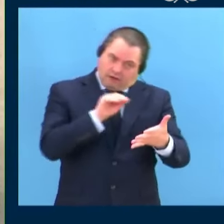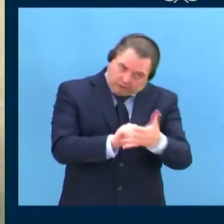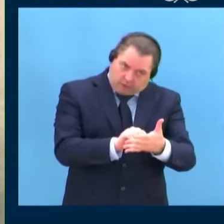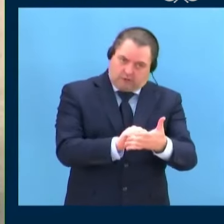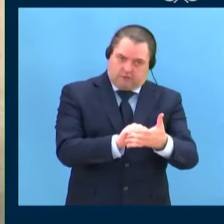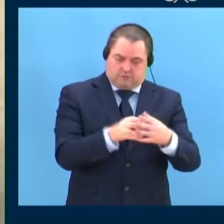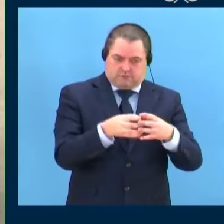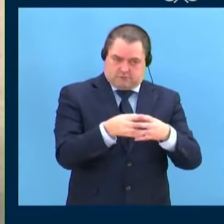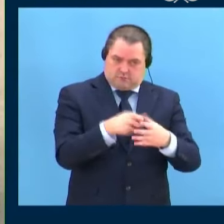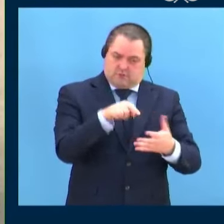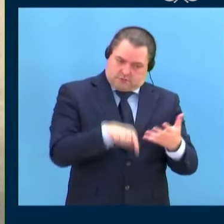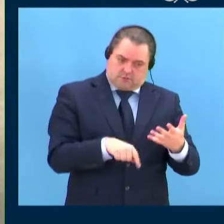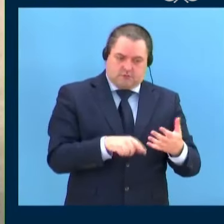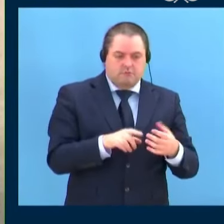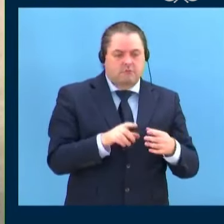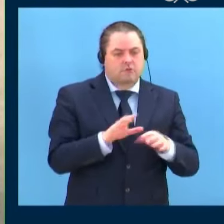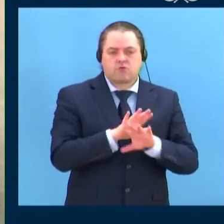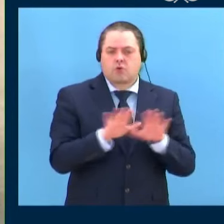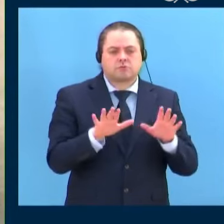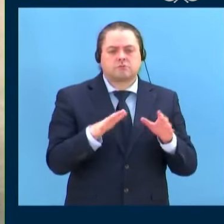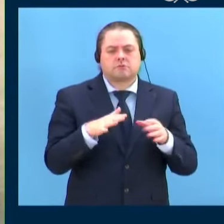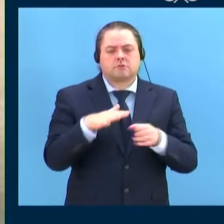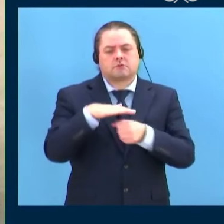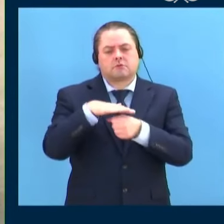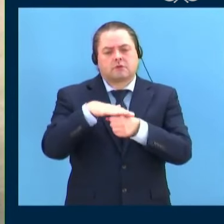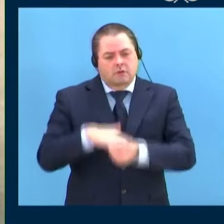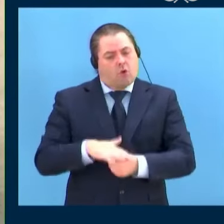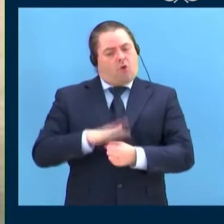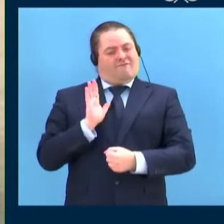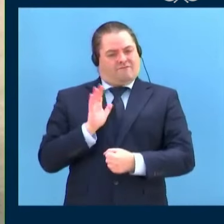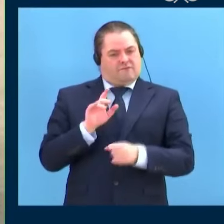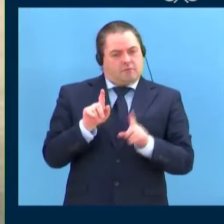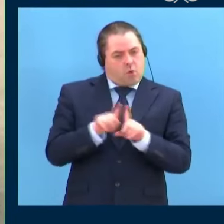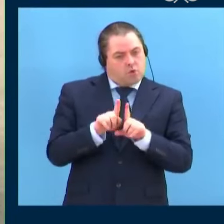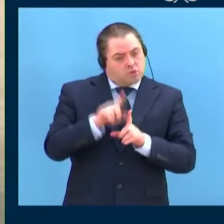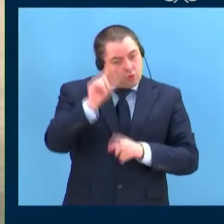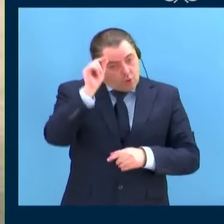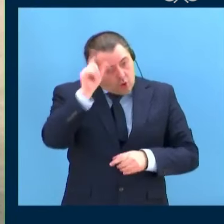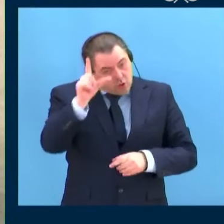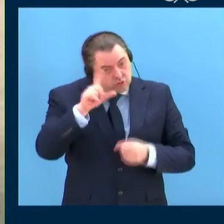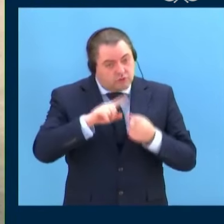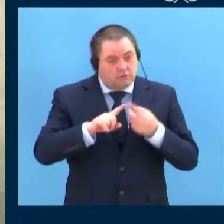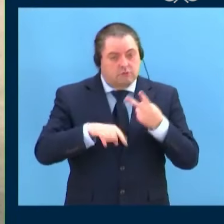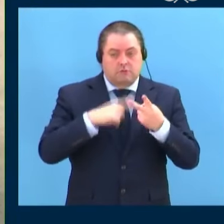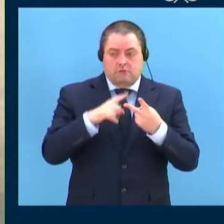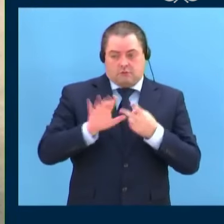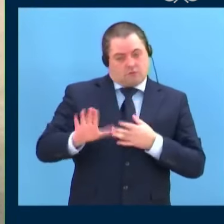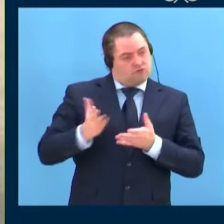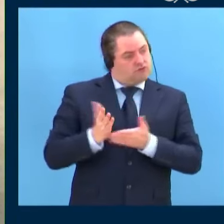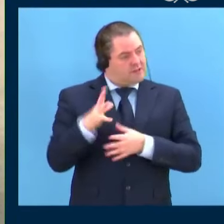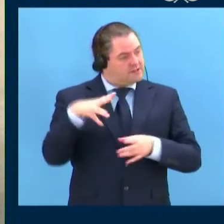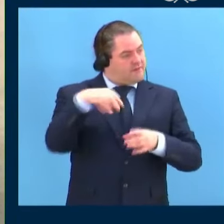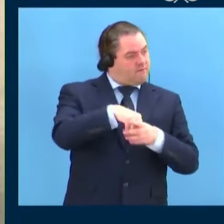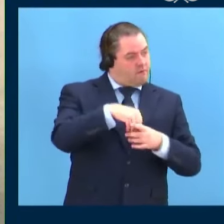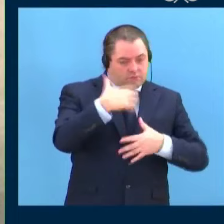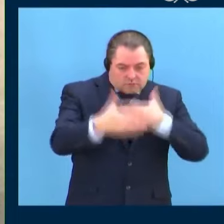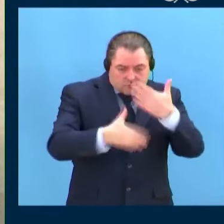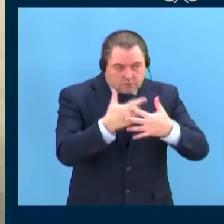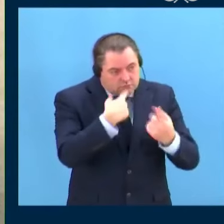to incorporate also measures on cultural rights and the rights of minorities to participate in decision-making. Thank you.